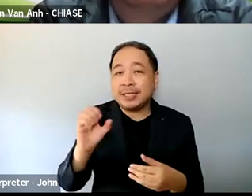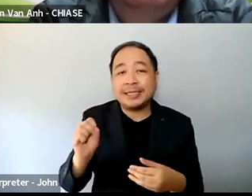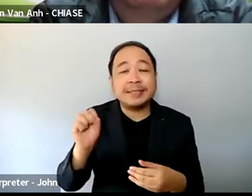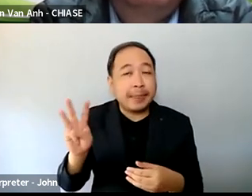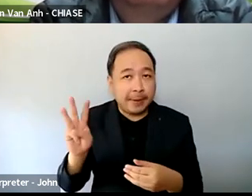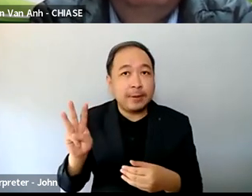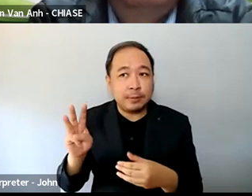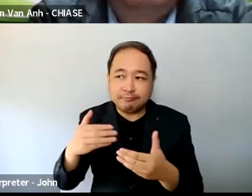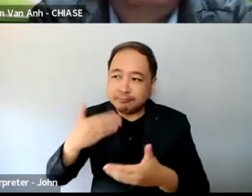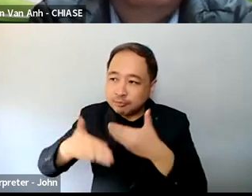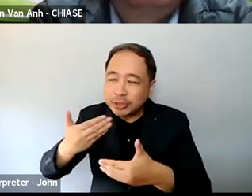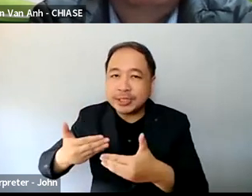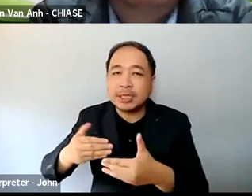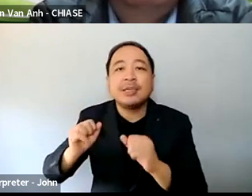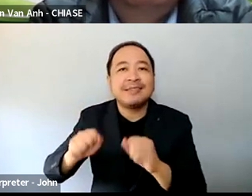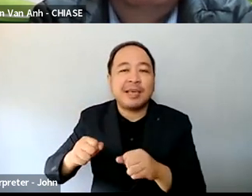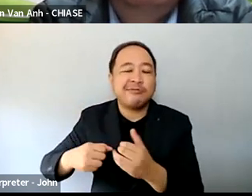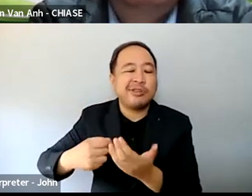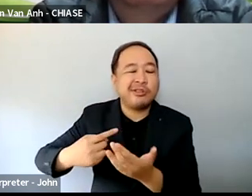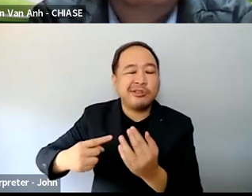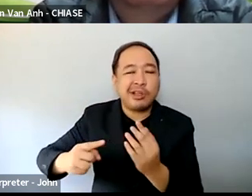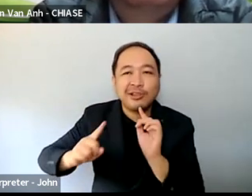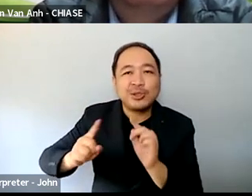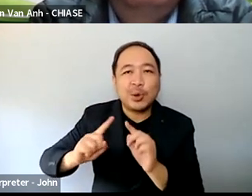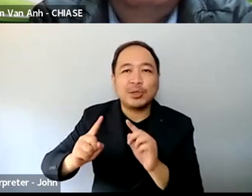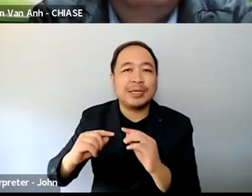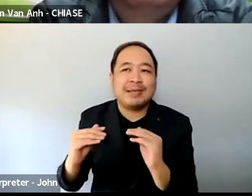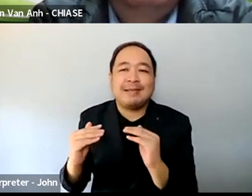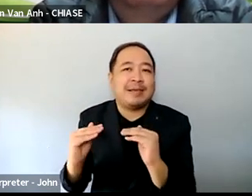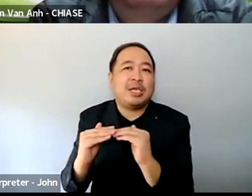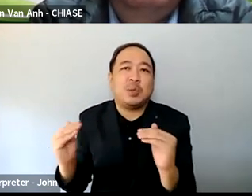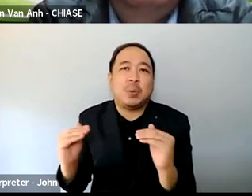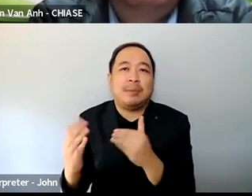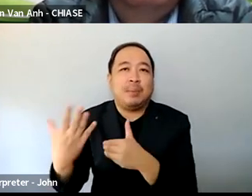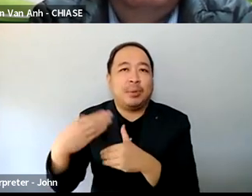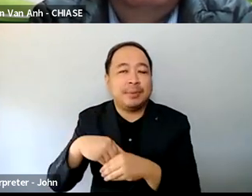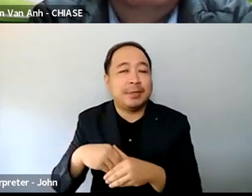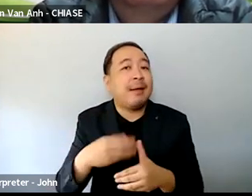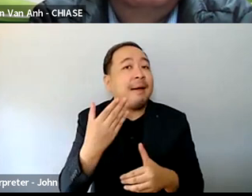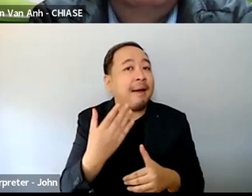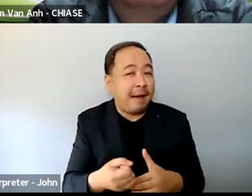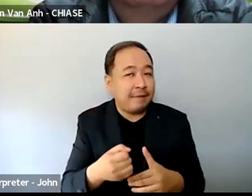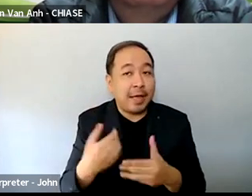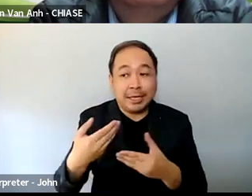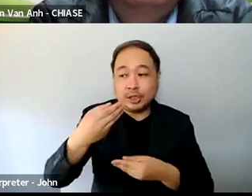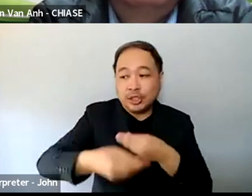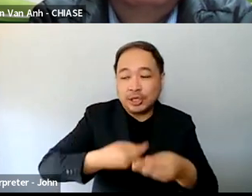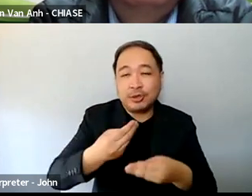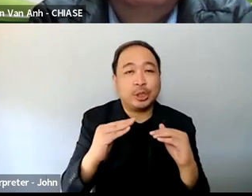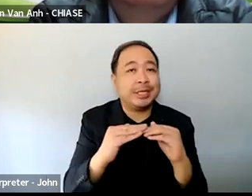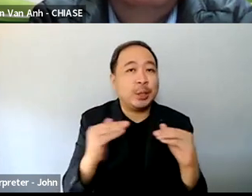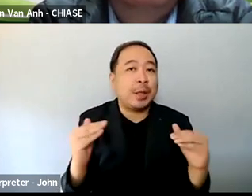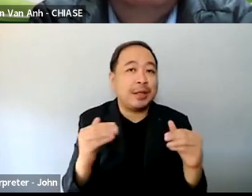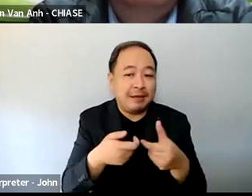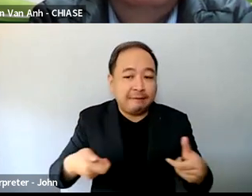talk enough about equal participation. We've got, you know, the Generation Equality Forum, Action Coalitions.